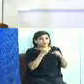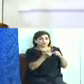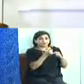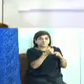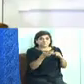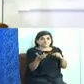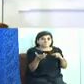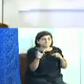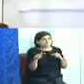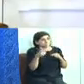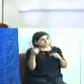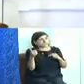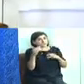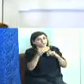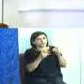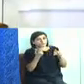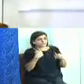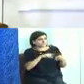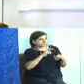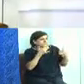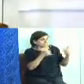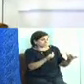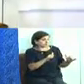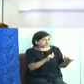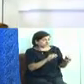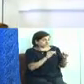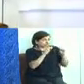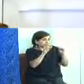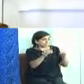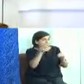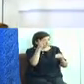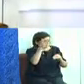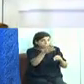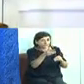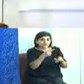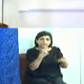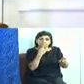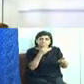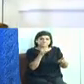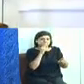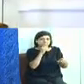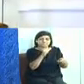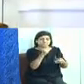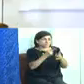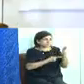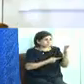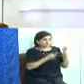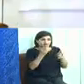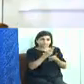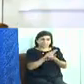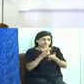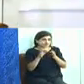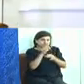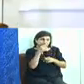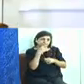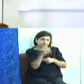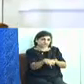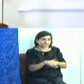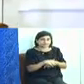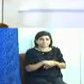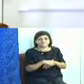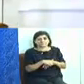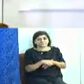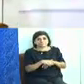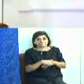anything other than we are still moving forward, yes, you just say, that ain't what the Holy Spirit said.